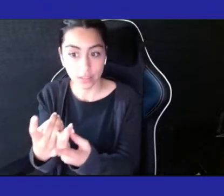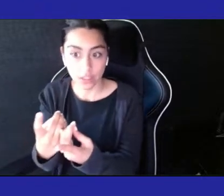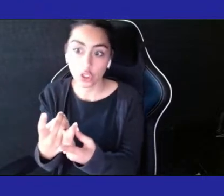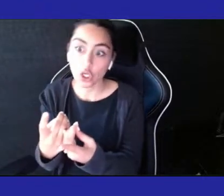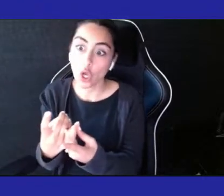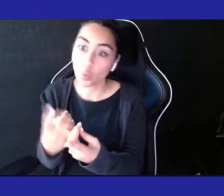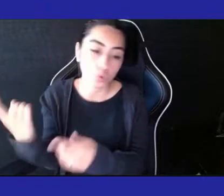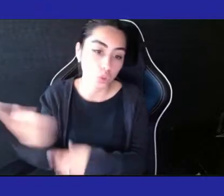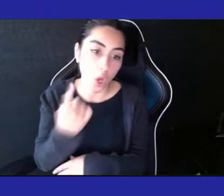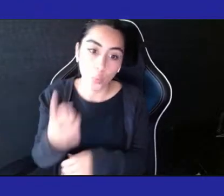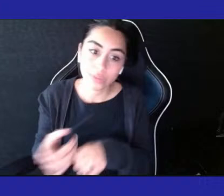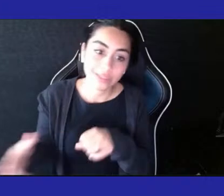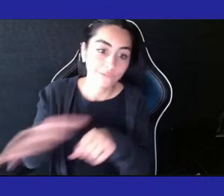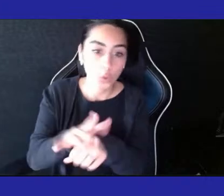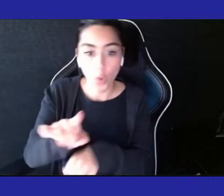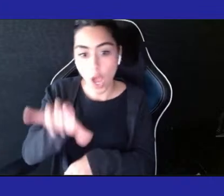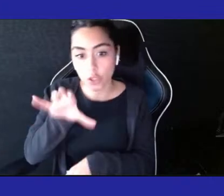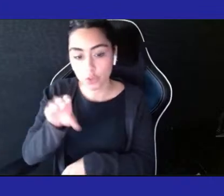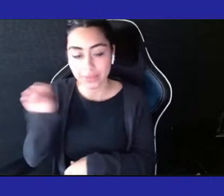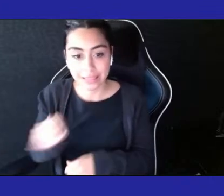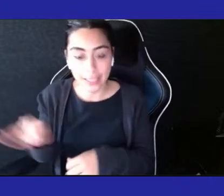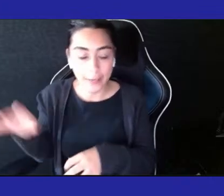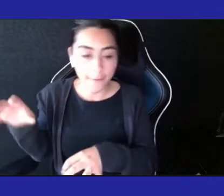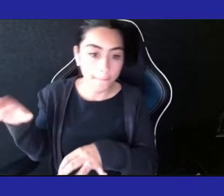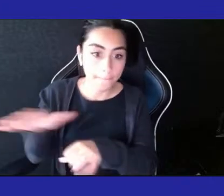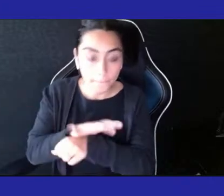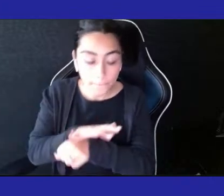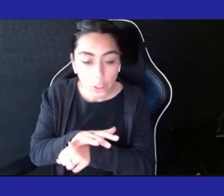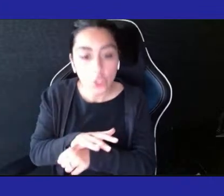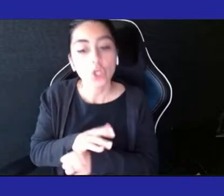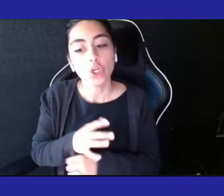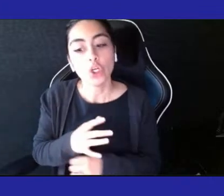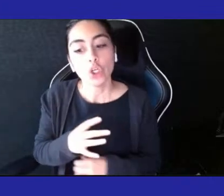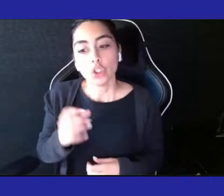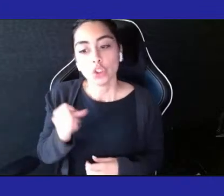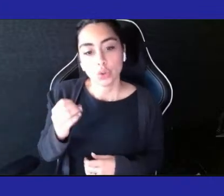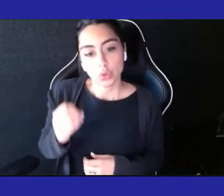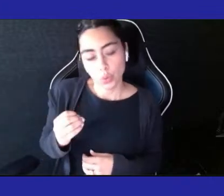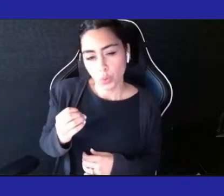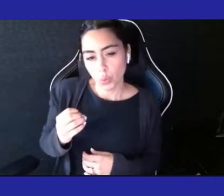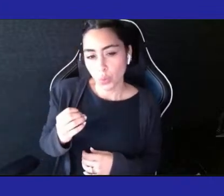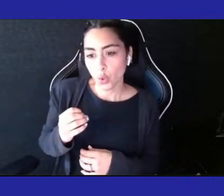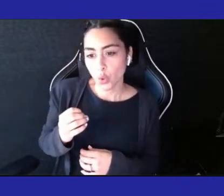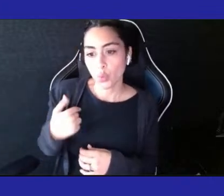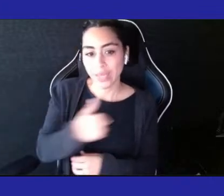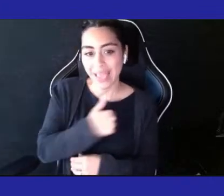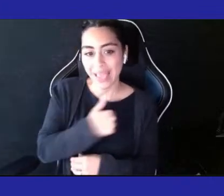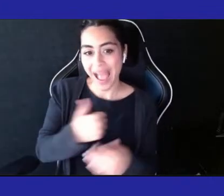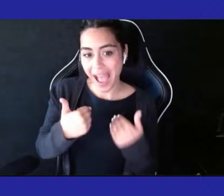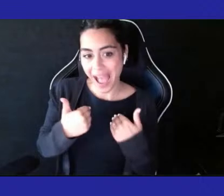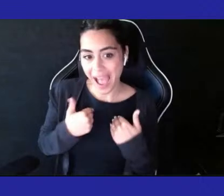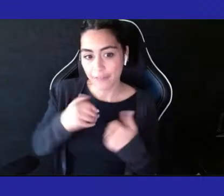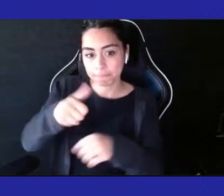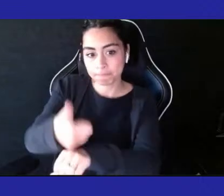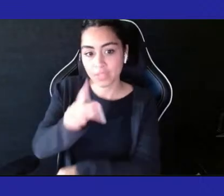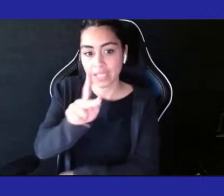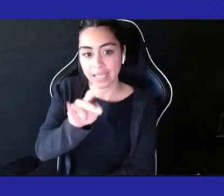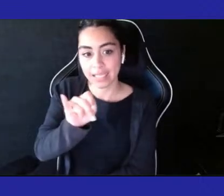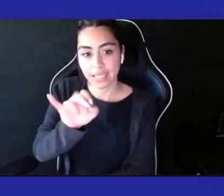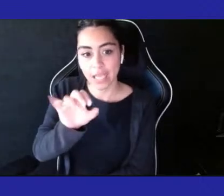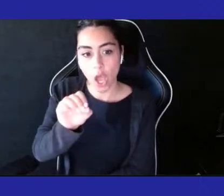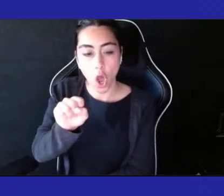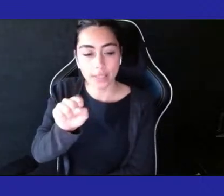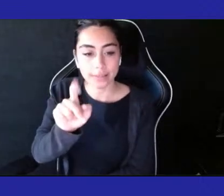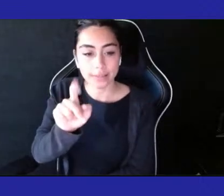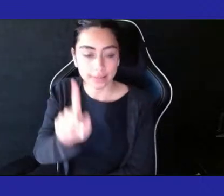to have people who are discharged from the CPAP or the psych ER brought to the kiosk and immediately have it. And then also community